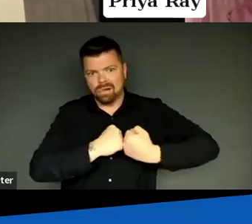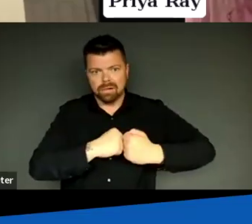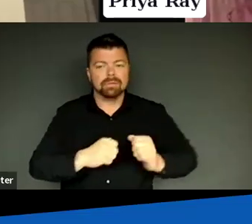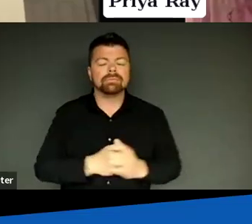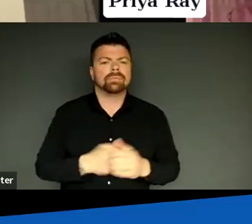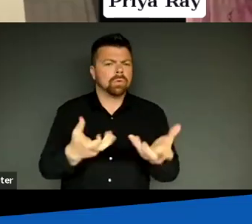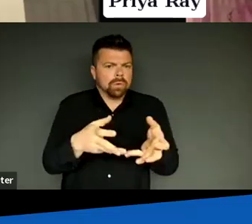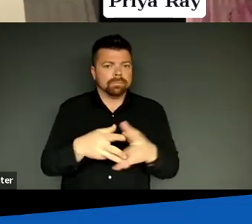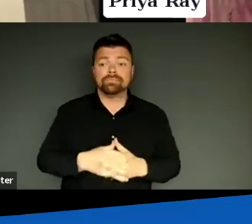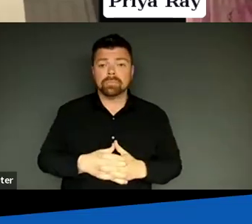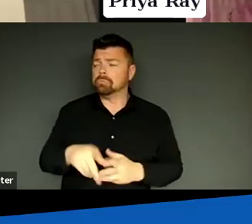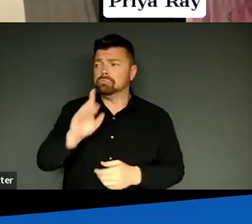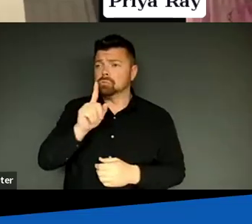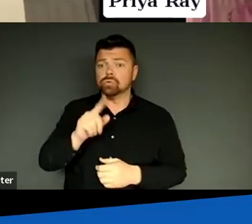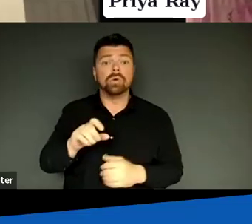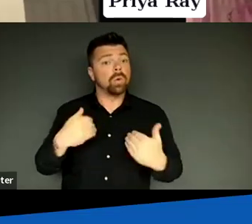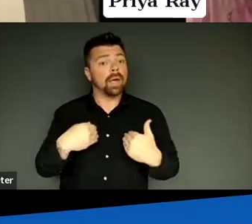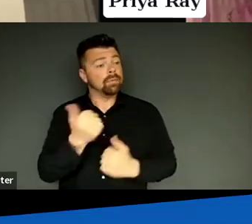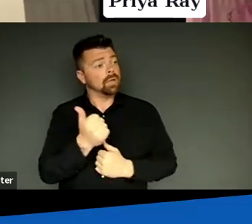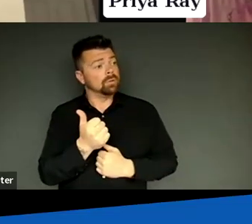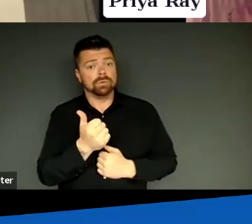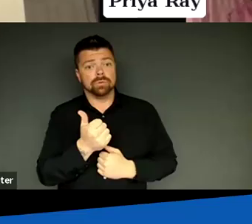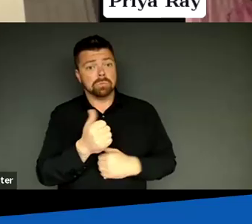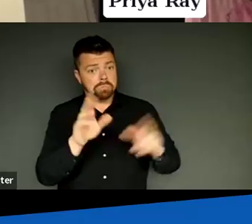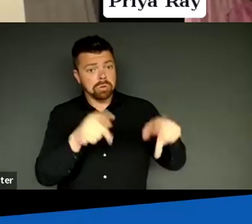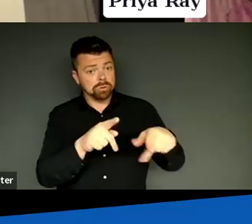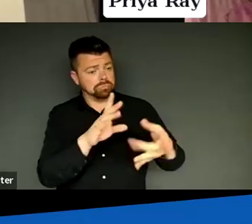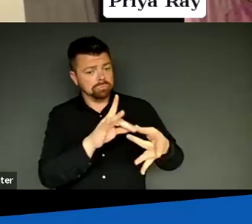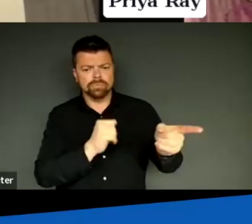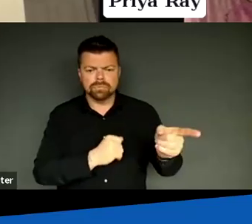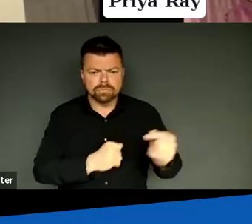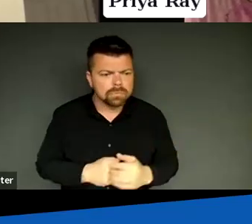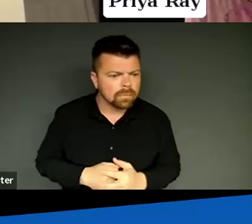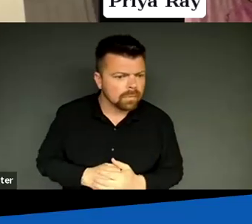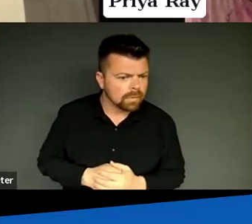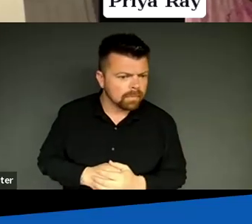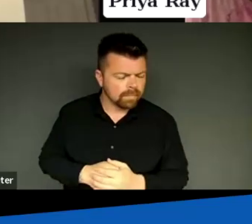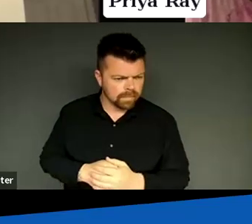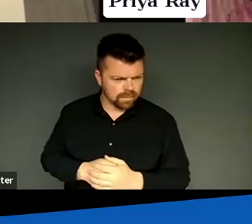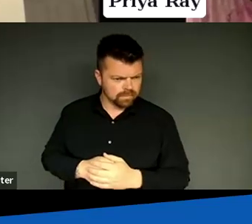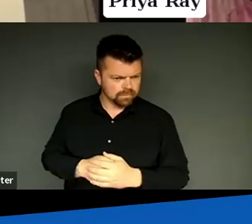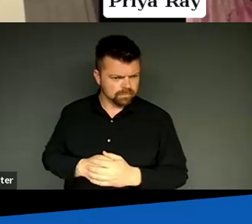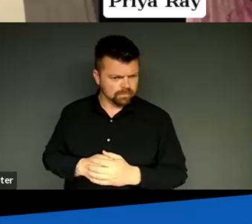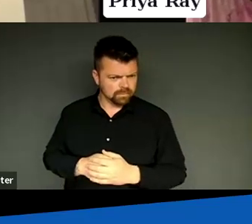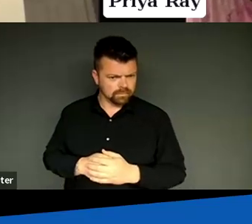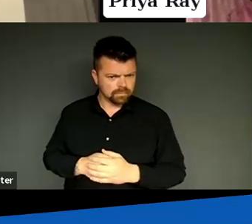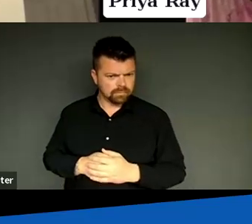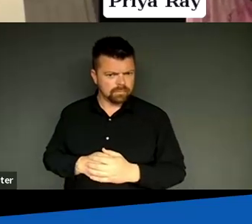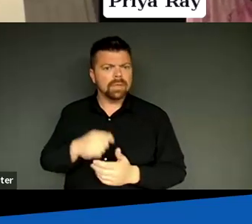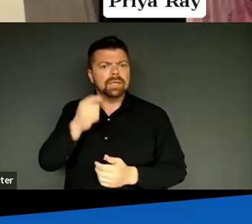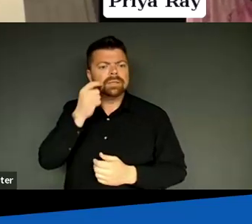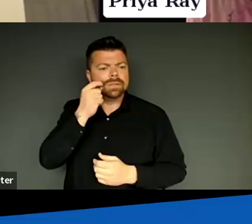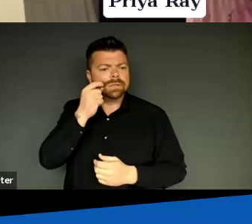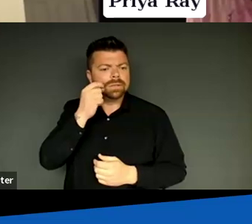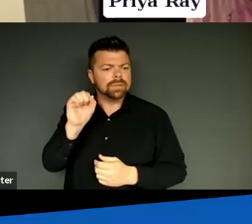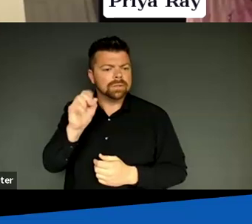Absolutely. Now we have another person who wrote in about sagging skin. they became quadriplegic and their skin and their arms